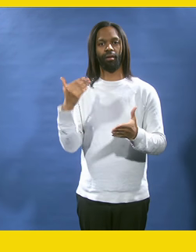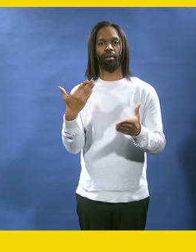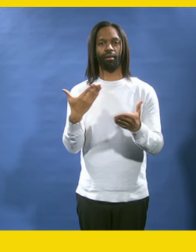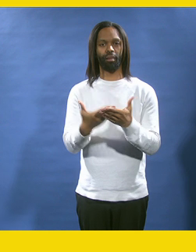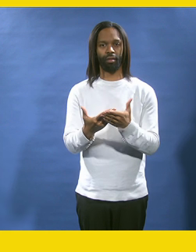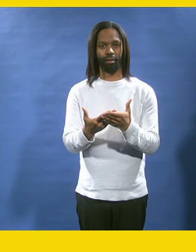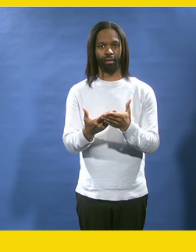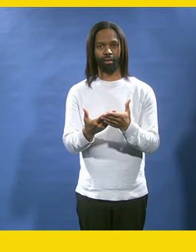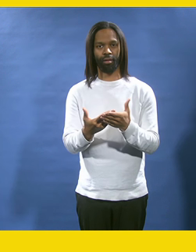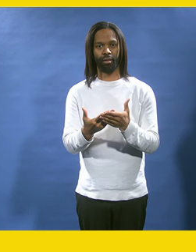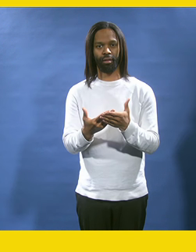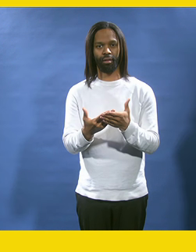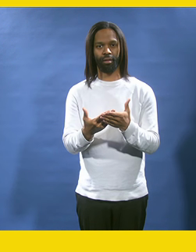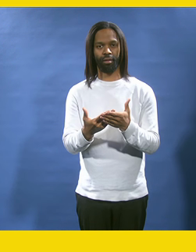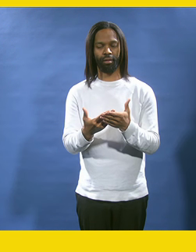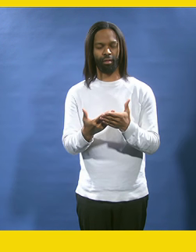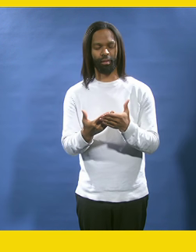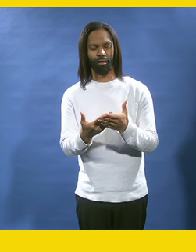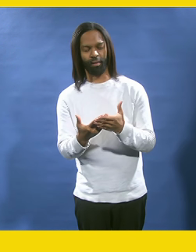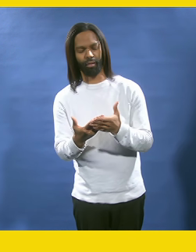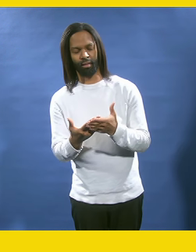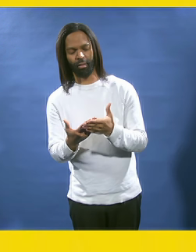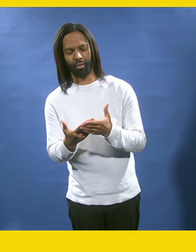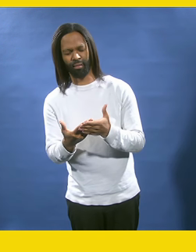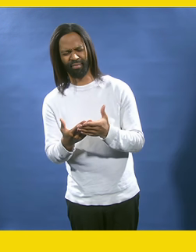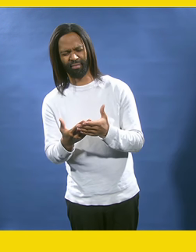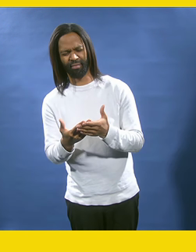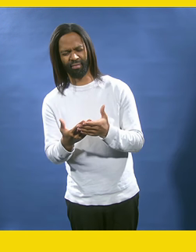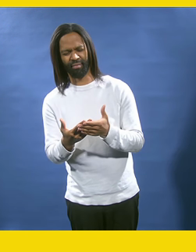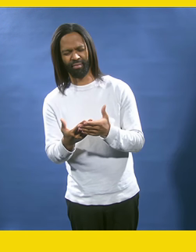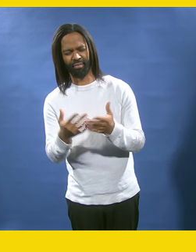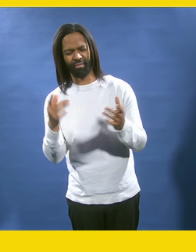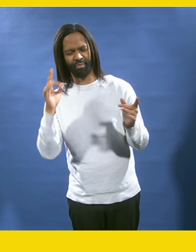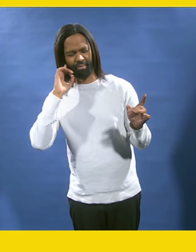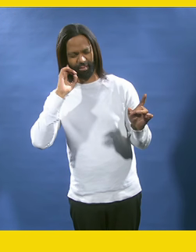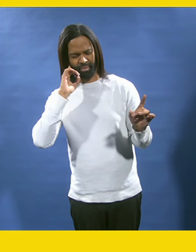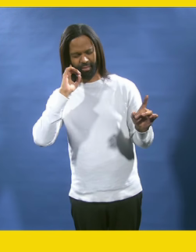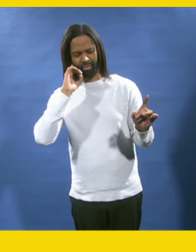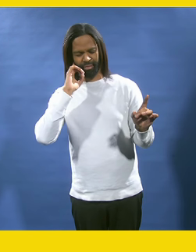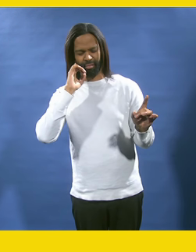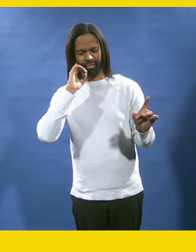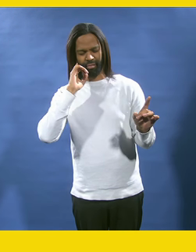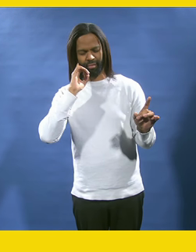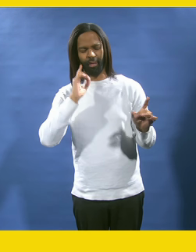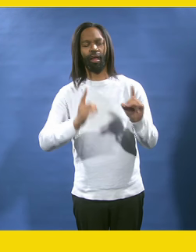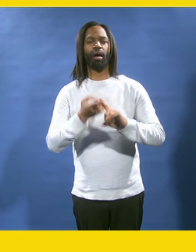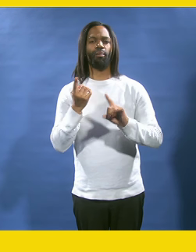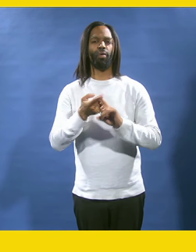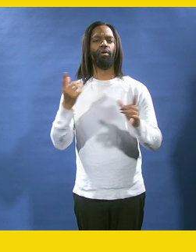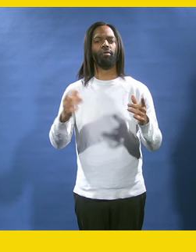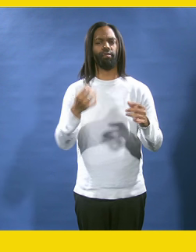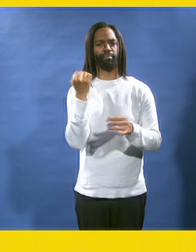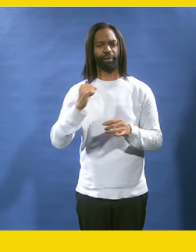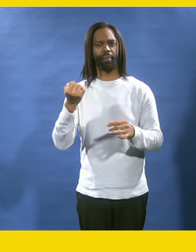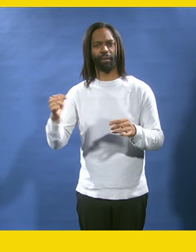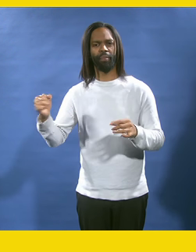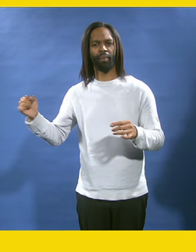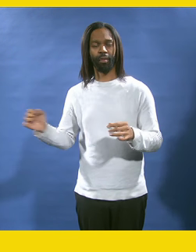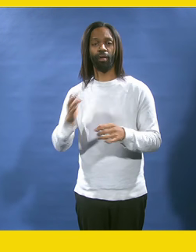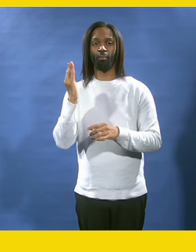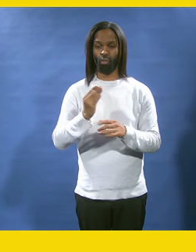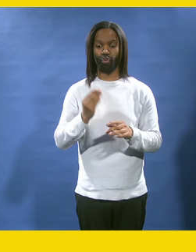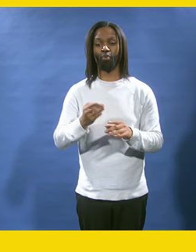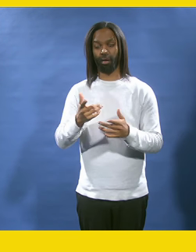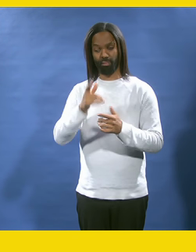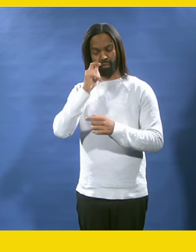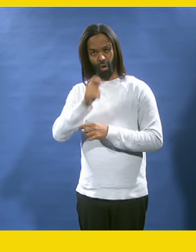It's crucial that these violations are documented and investigated, but we need international support to